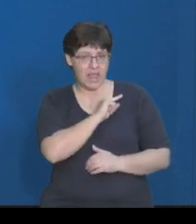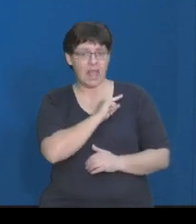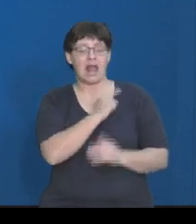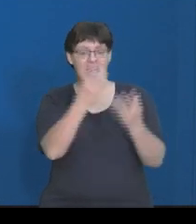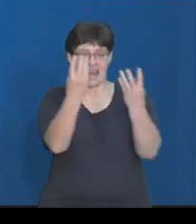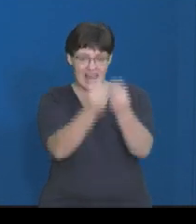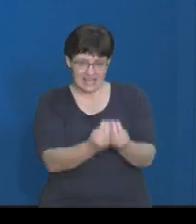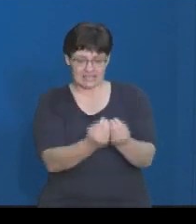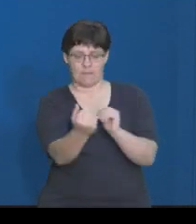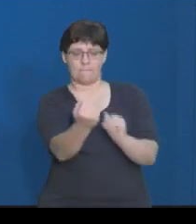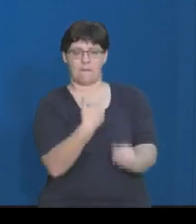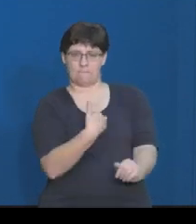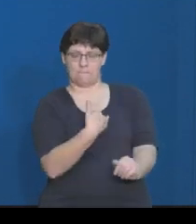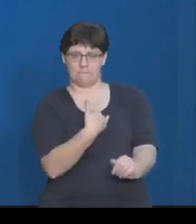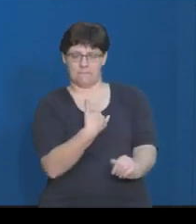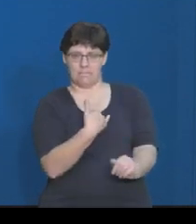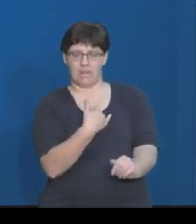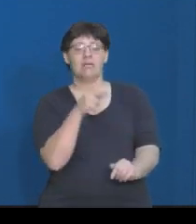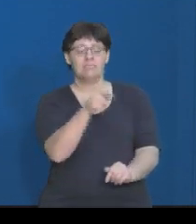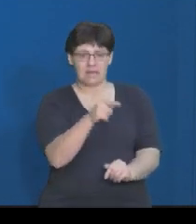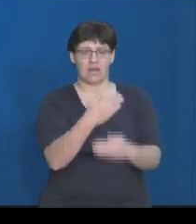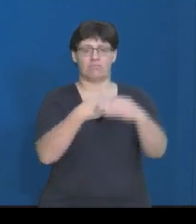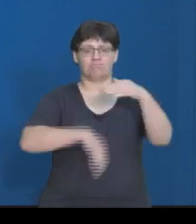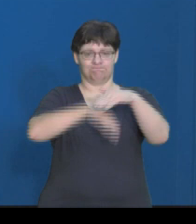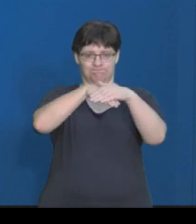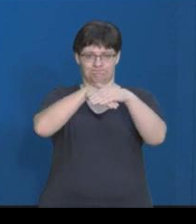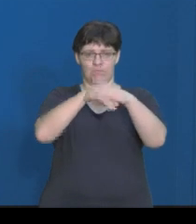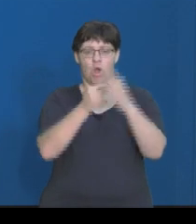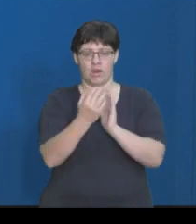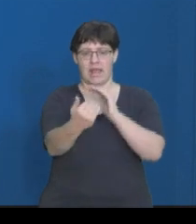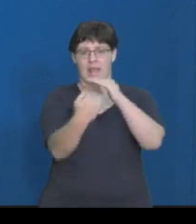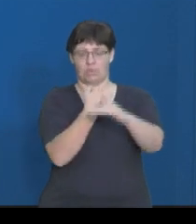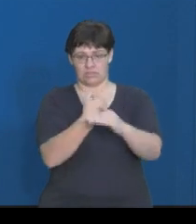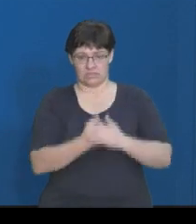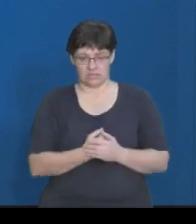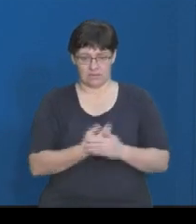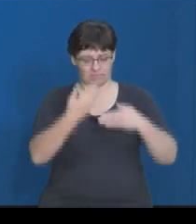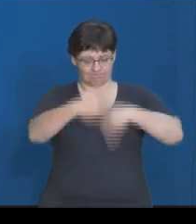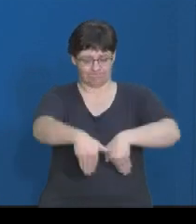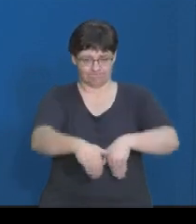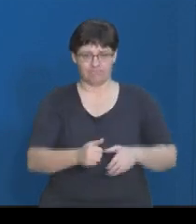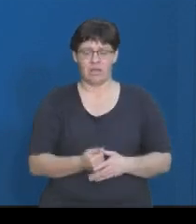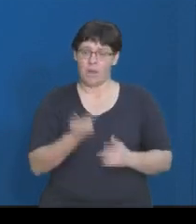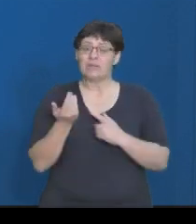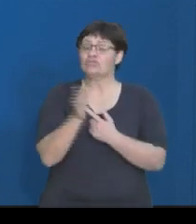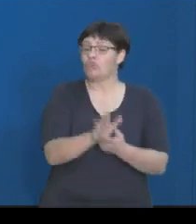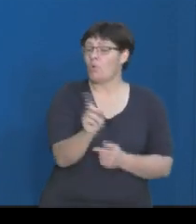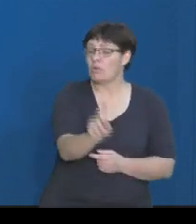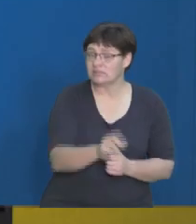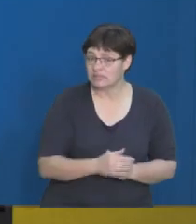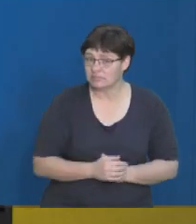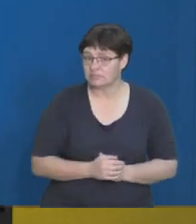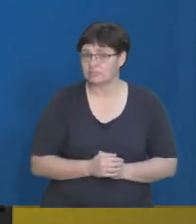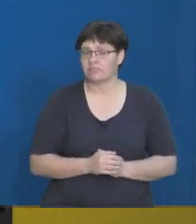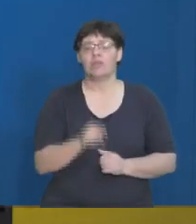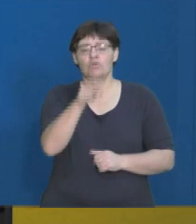goods to import. This is a restriction on imports, right? One thing that I need to point out to you, boys and girls,